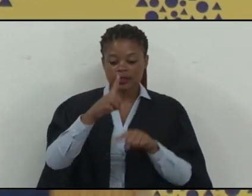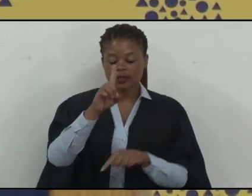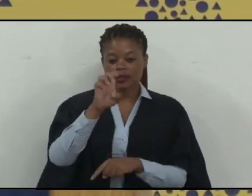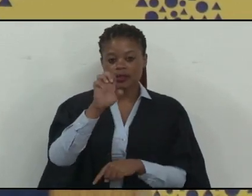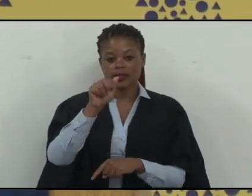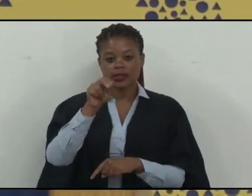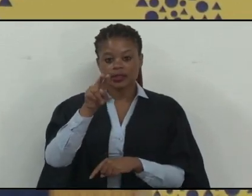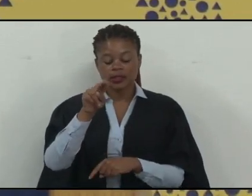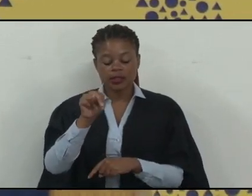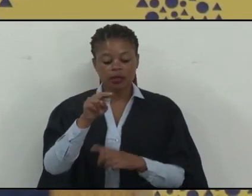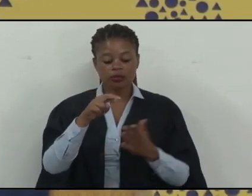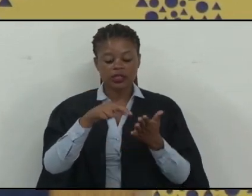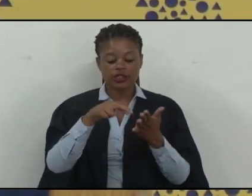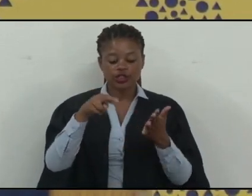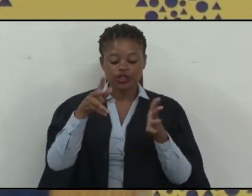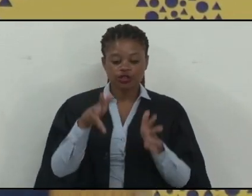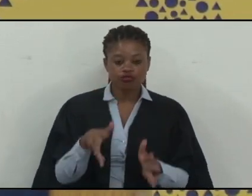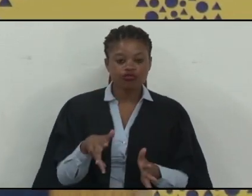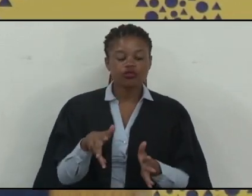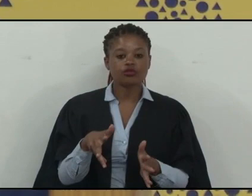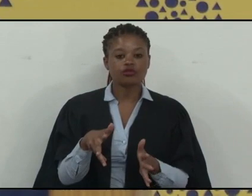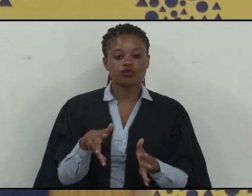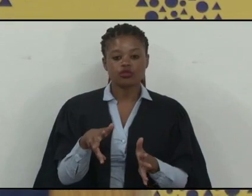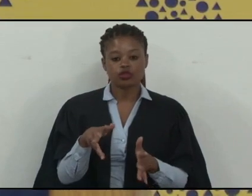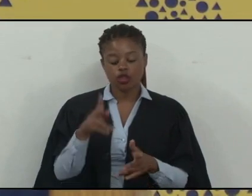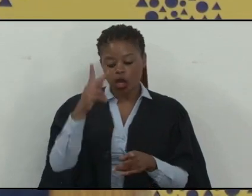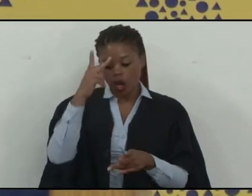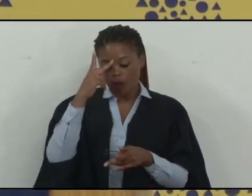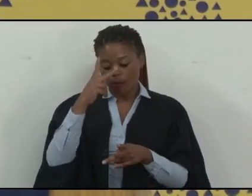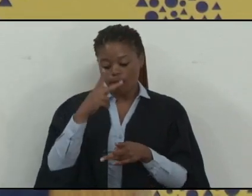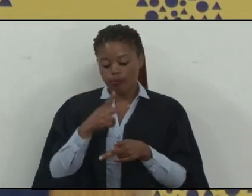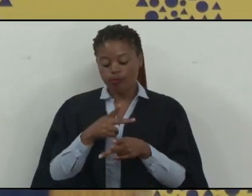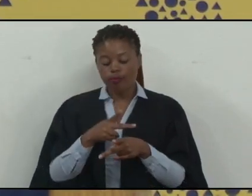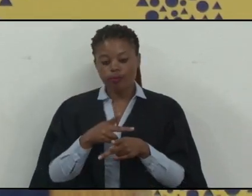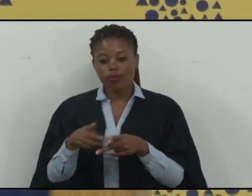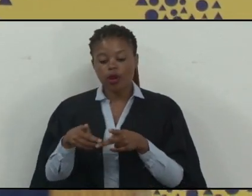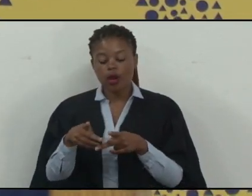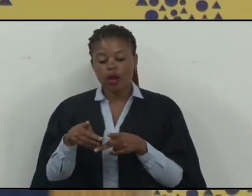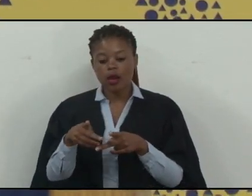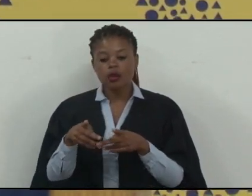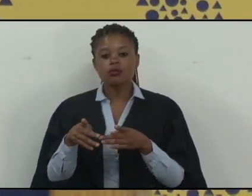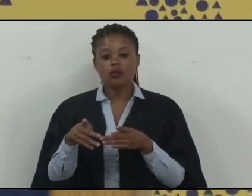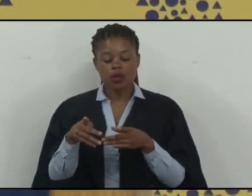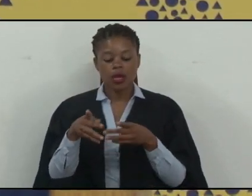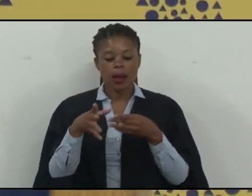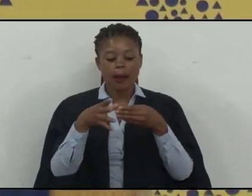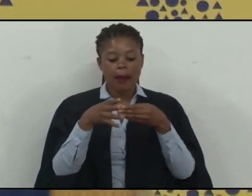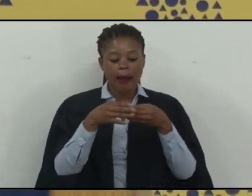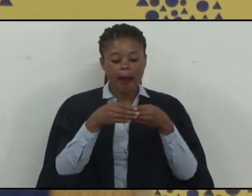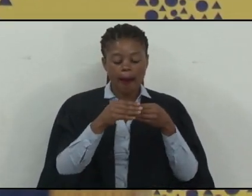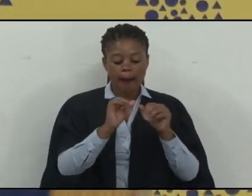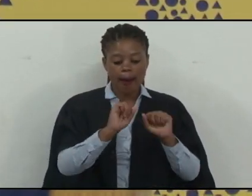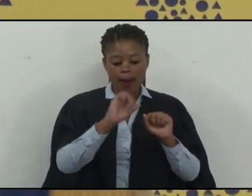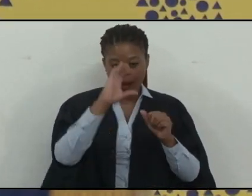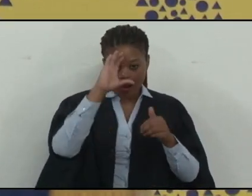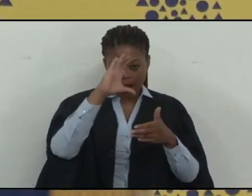Deans, Registrar, the Professoriate, members of the